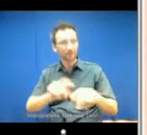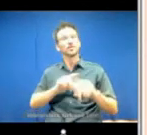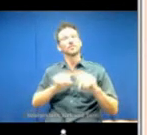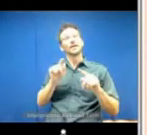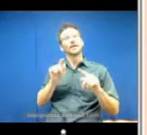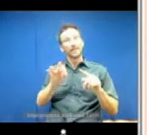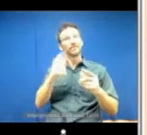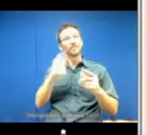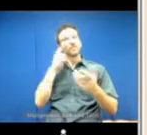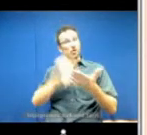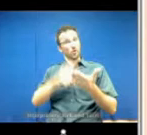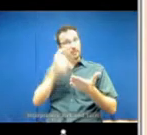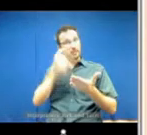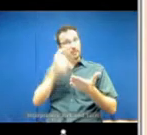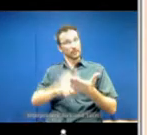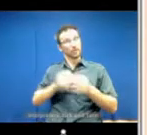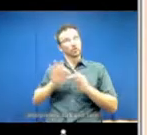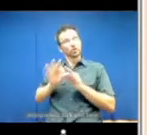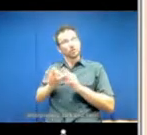interpreter